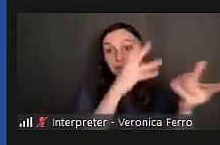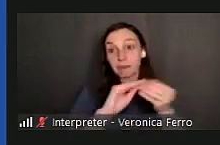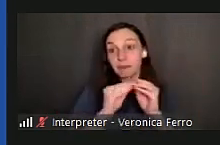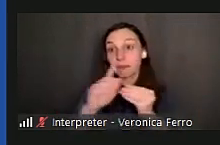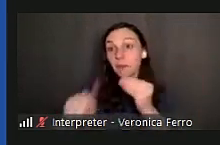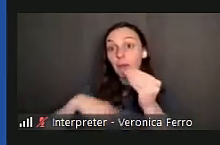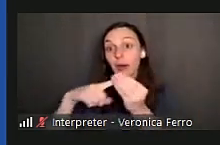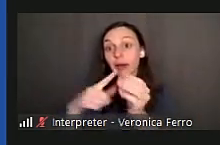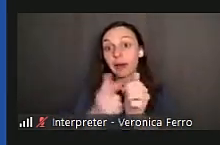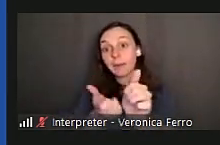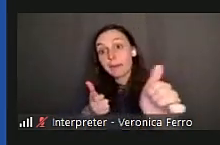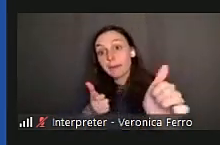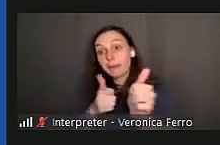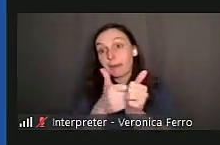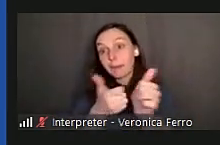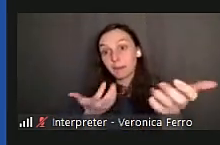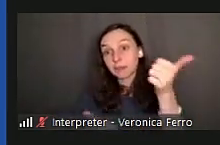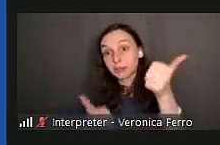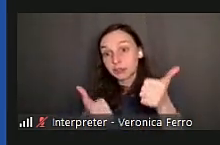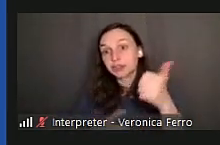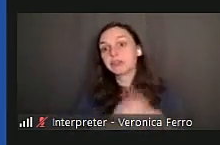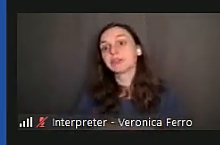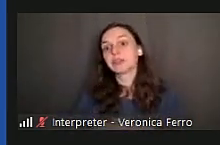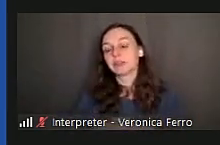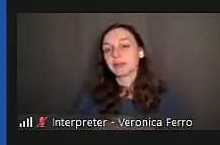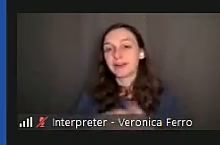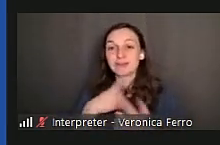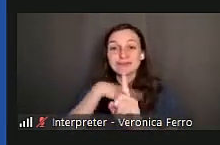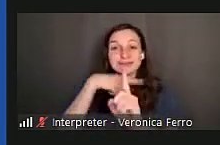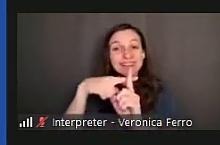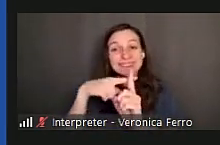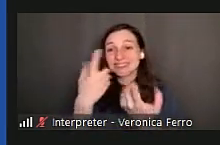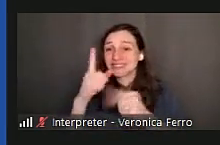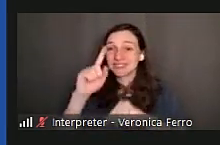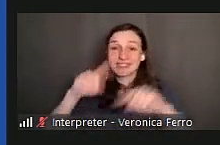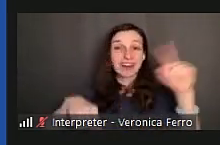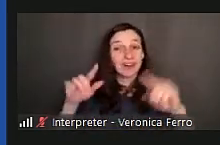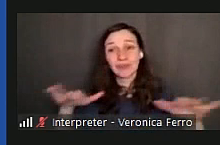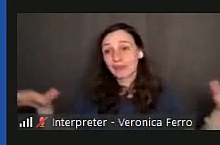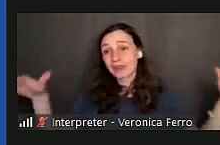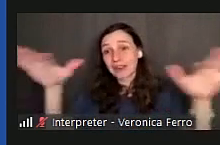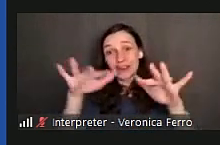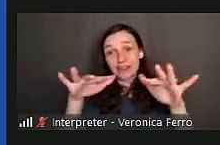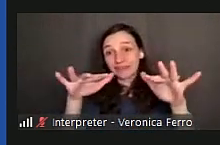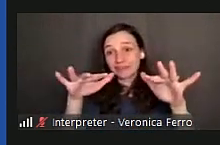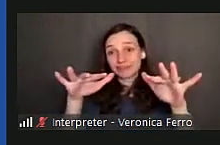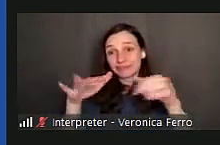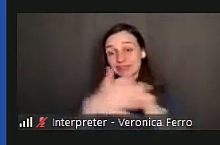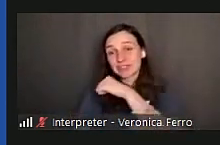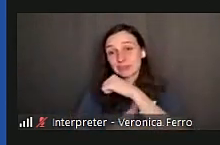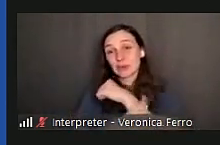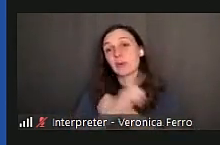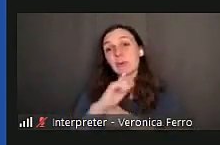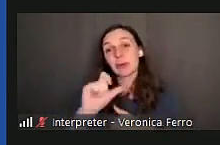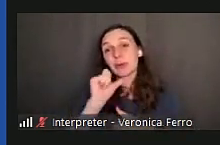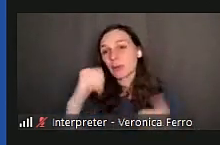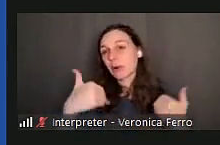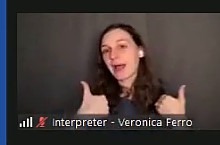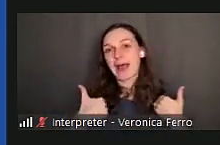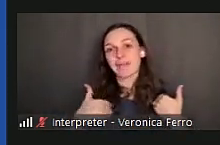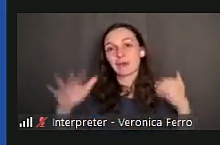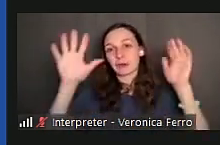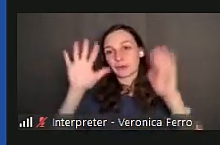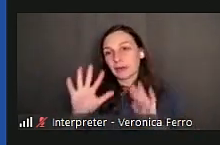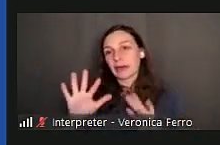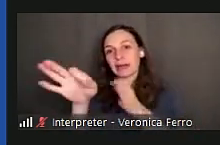state or region of the country to region of the country. Unfortunately, we don't have a great explanation why there are these